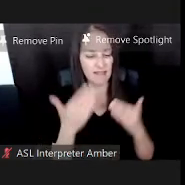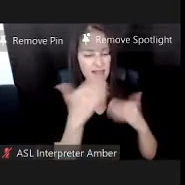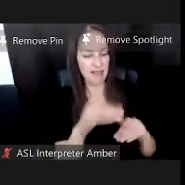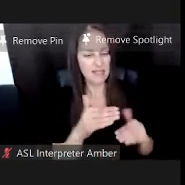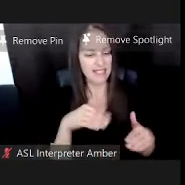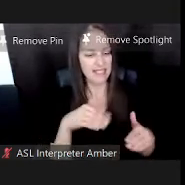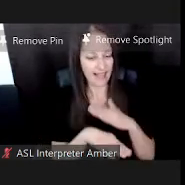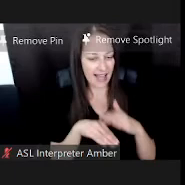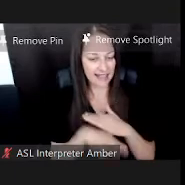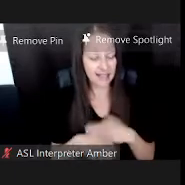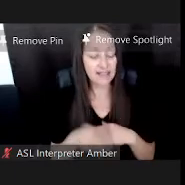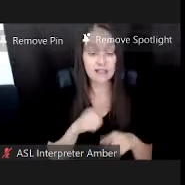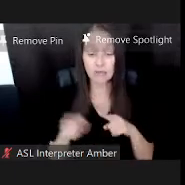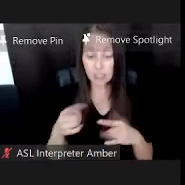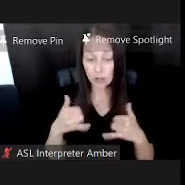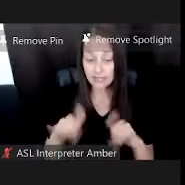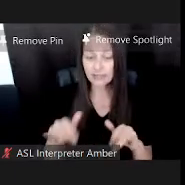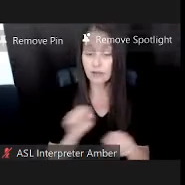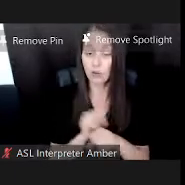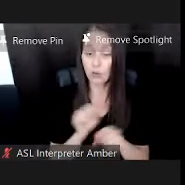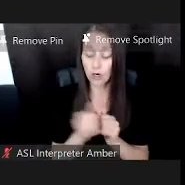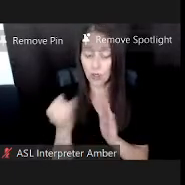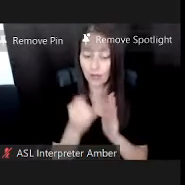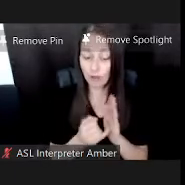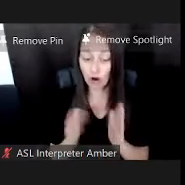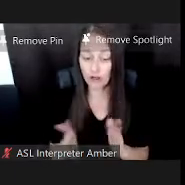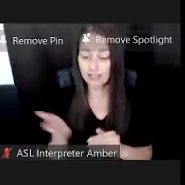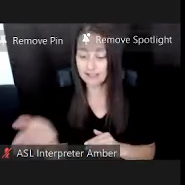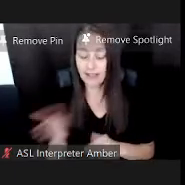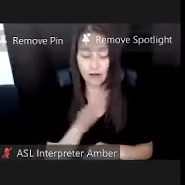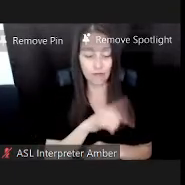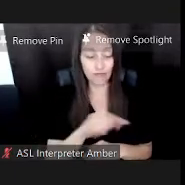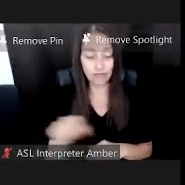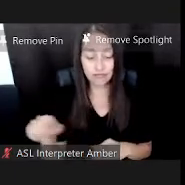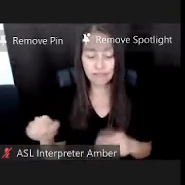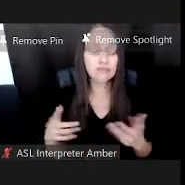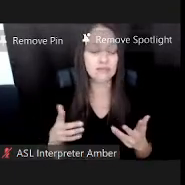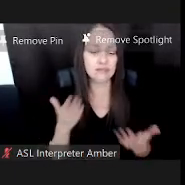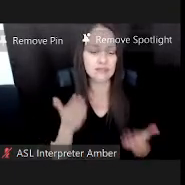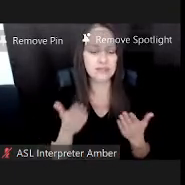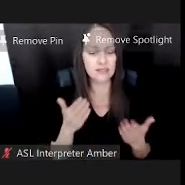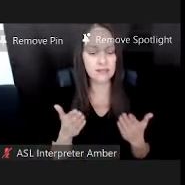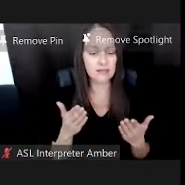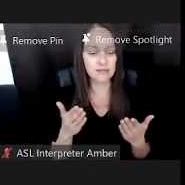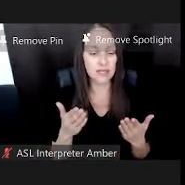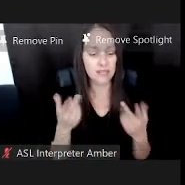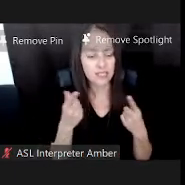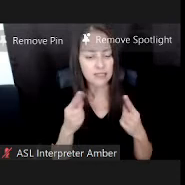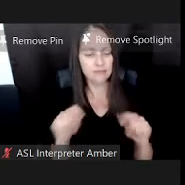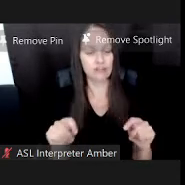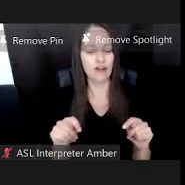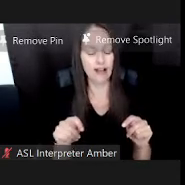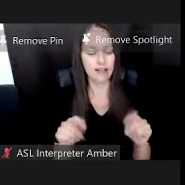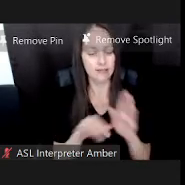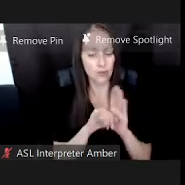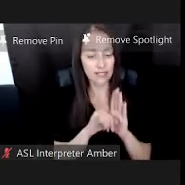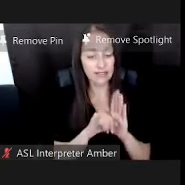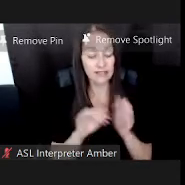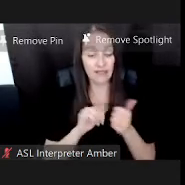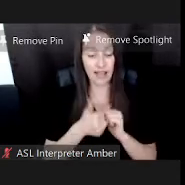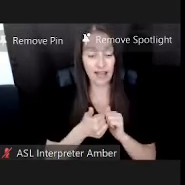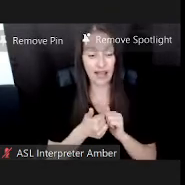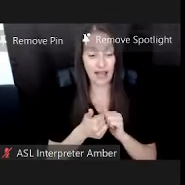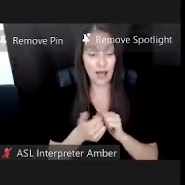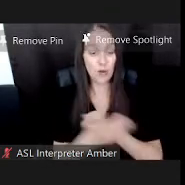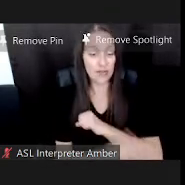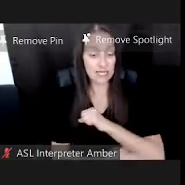of the world with those artists, with artists back home to just try to maybe really identify for us the ways in which these borders are